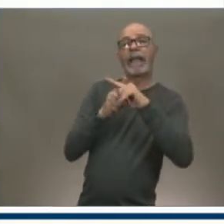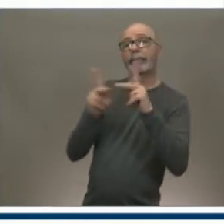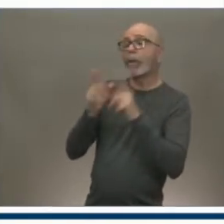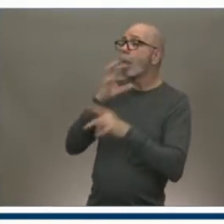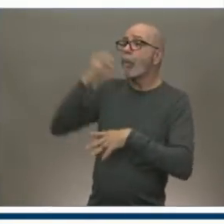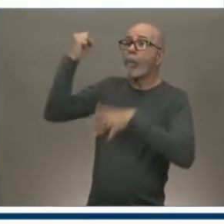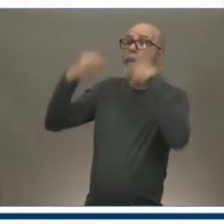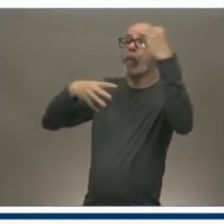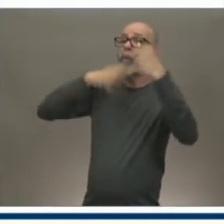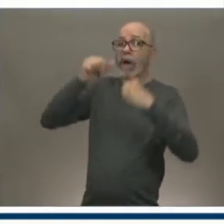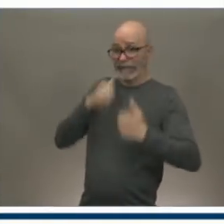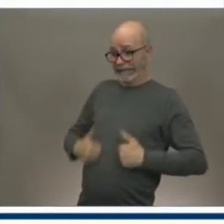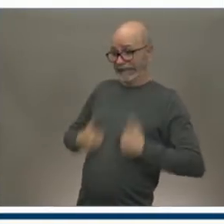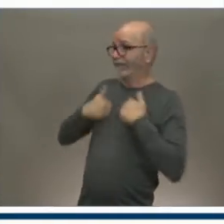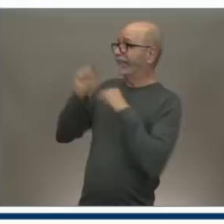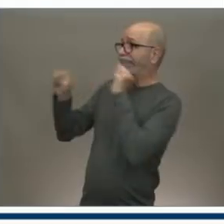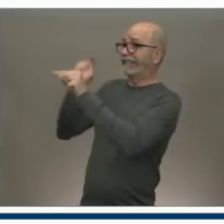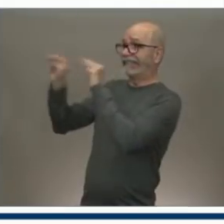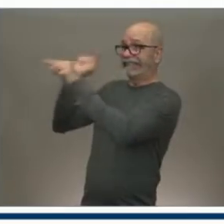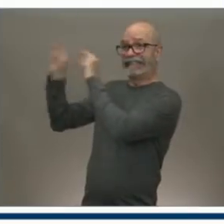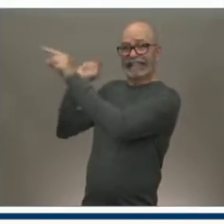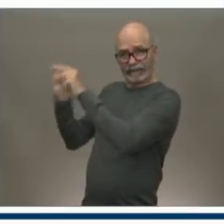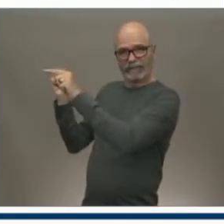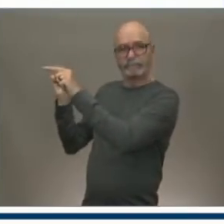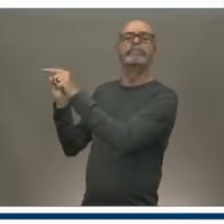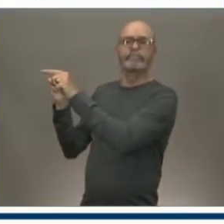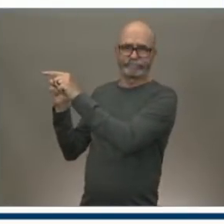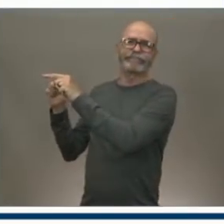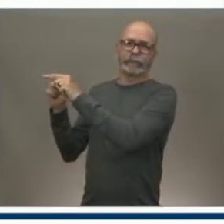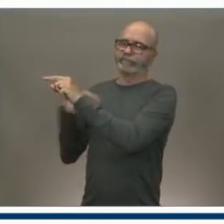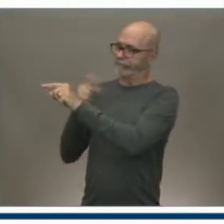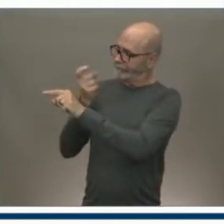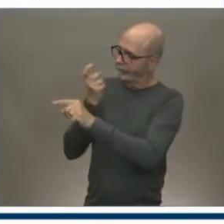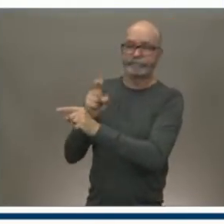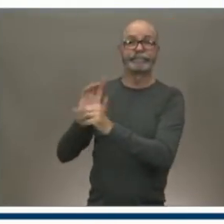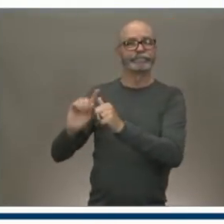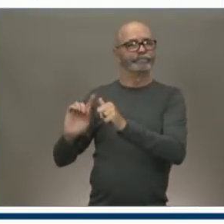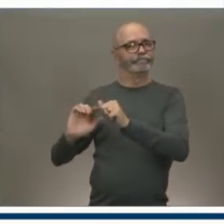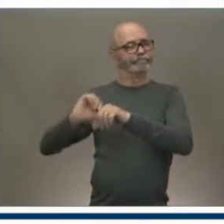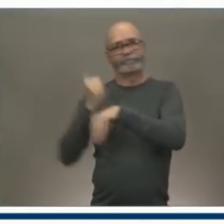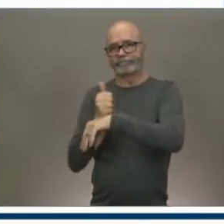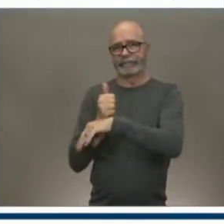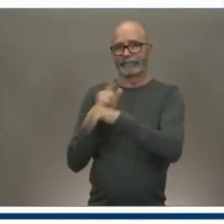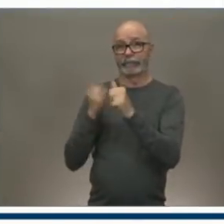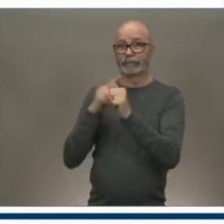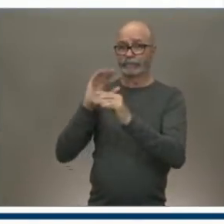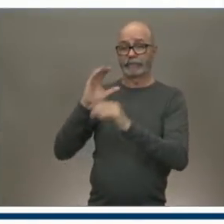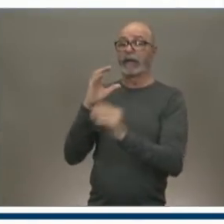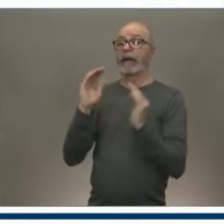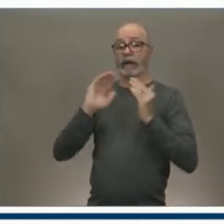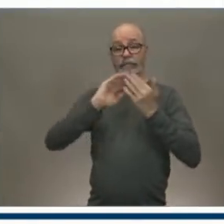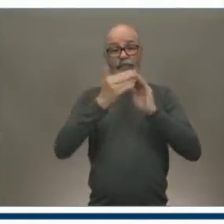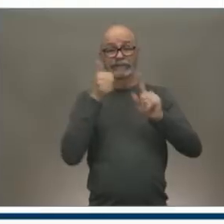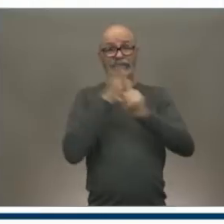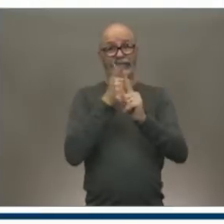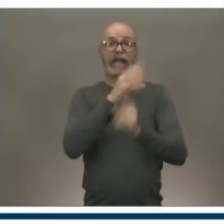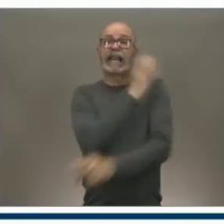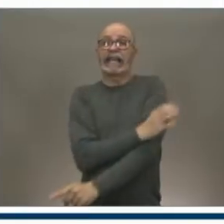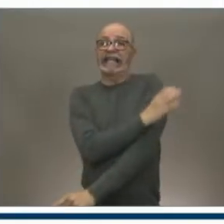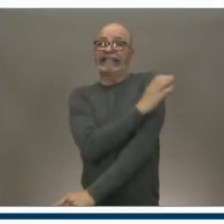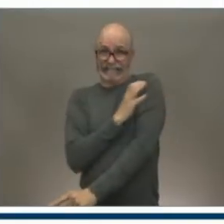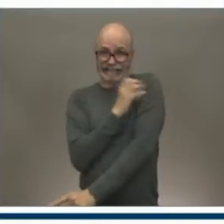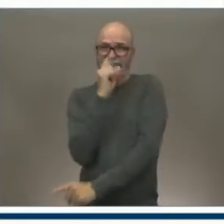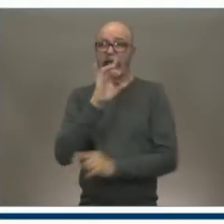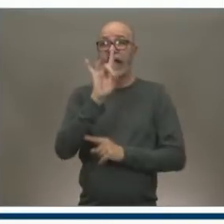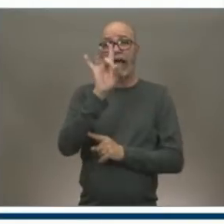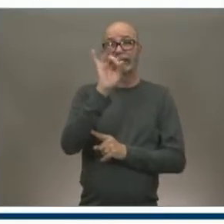we're pleased to share with you that the first community clinic for Nova Scotians age 80 and above will take place on February